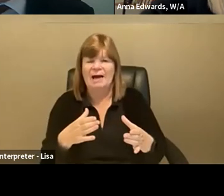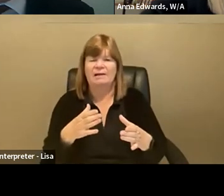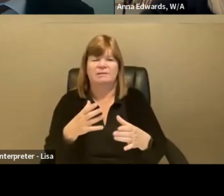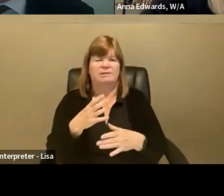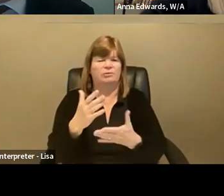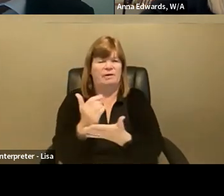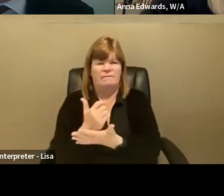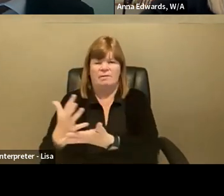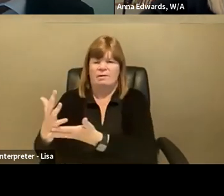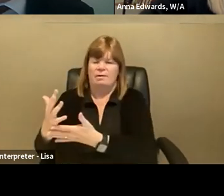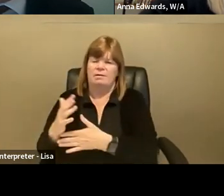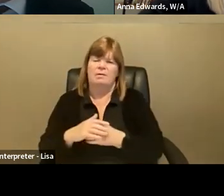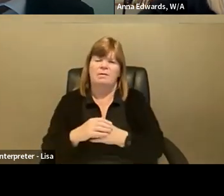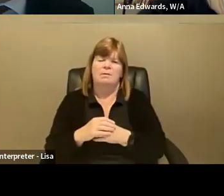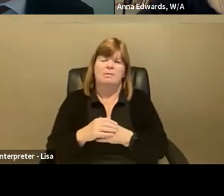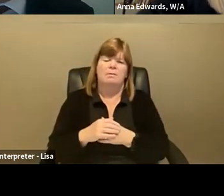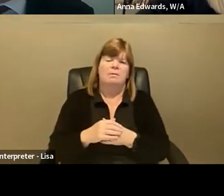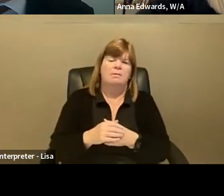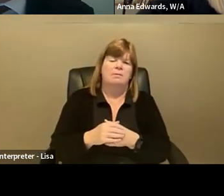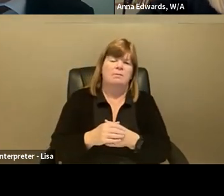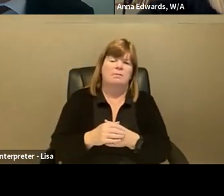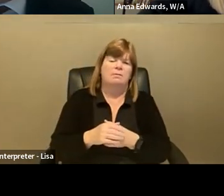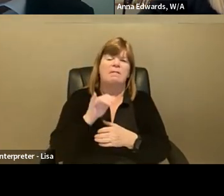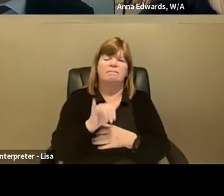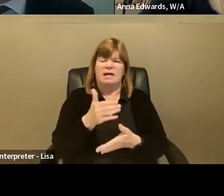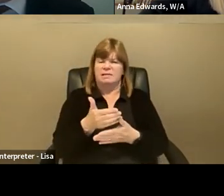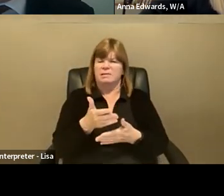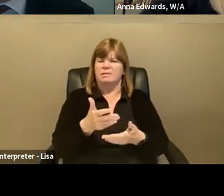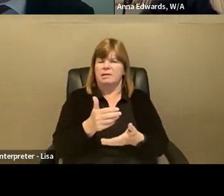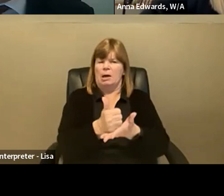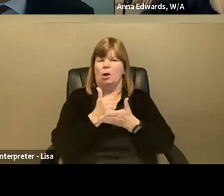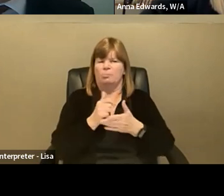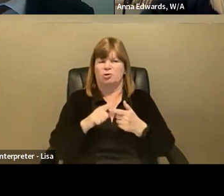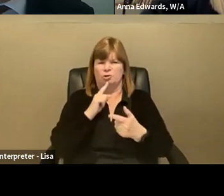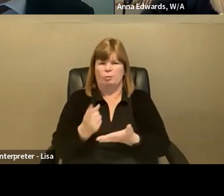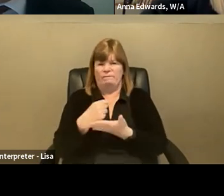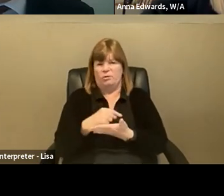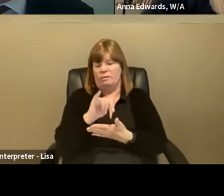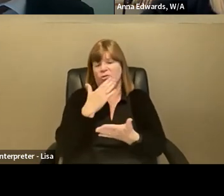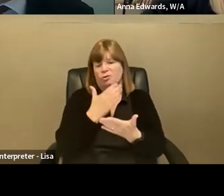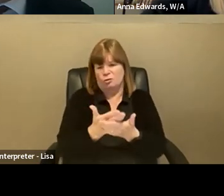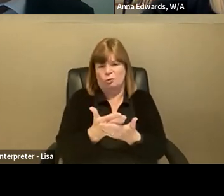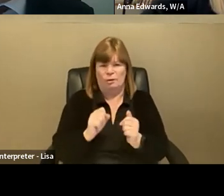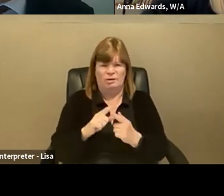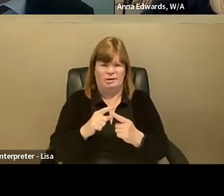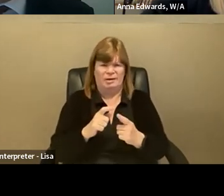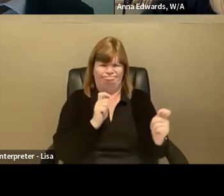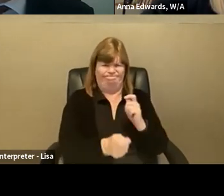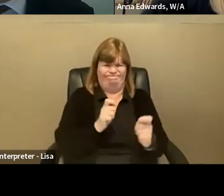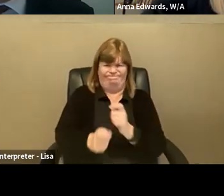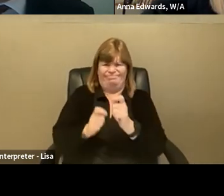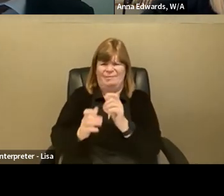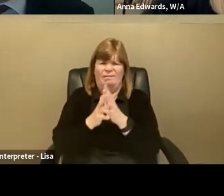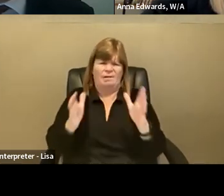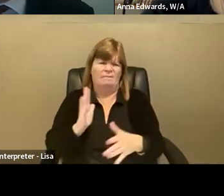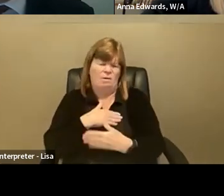those. So it has allowed us to review, which has been good because we've been able to revamp a lot of our materials,